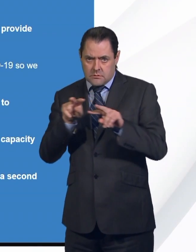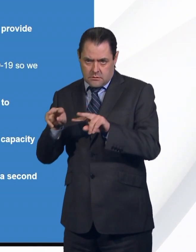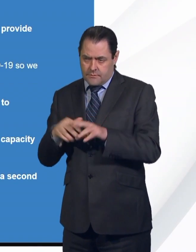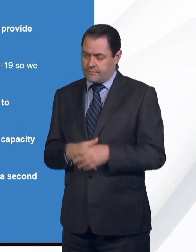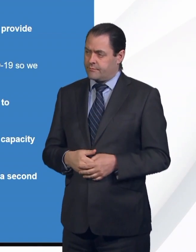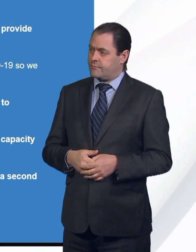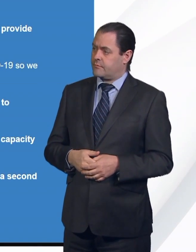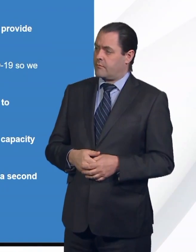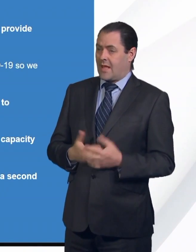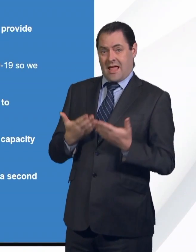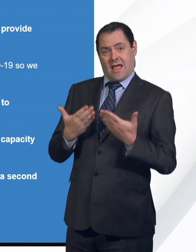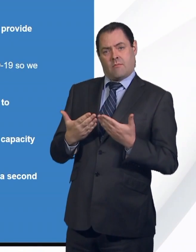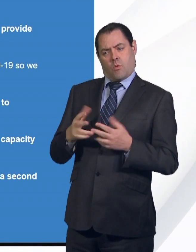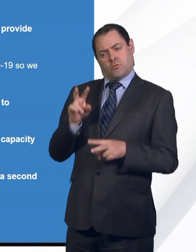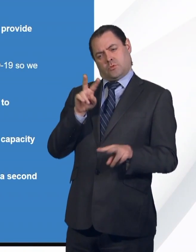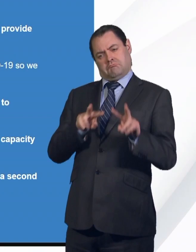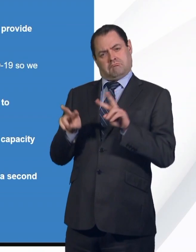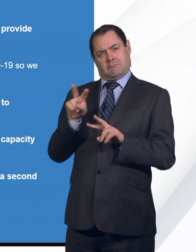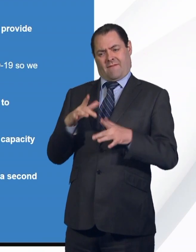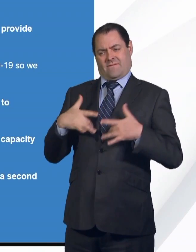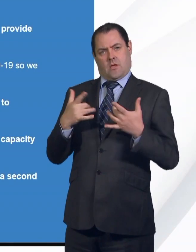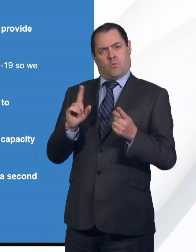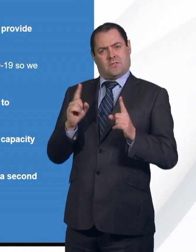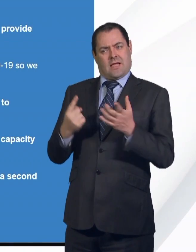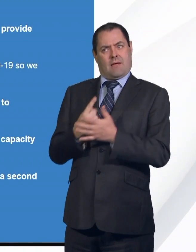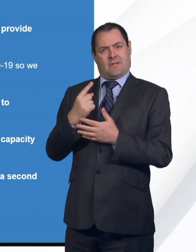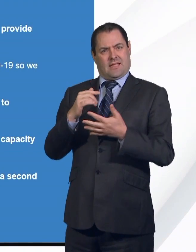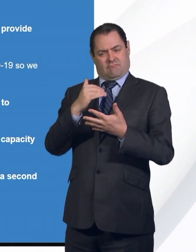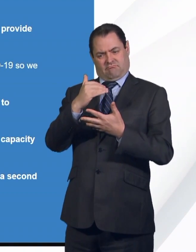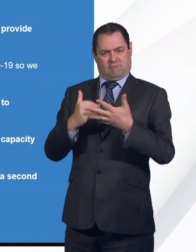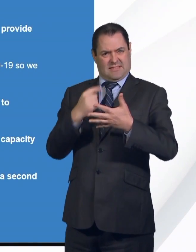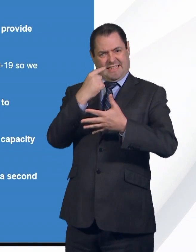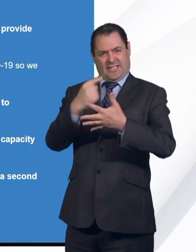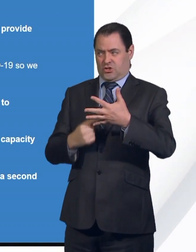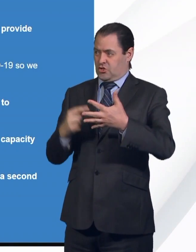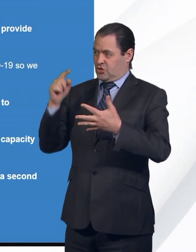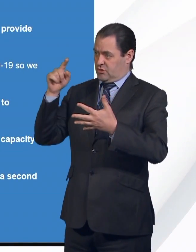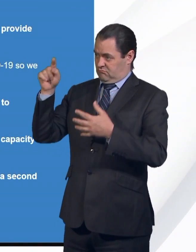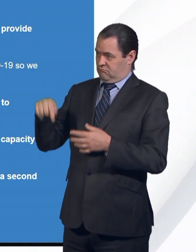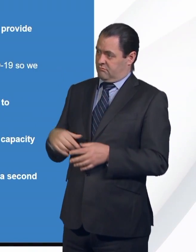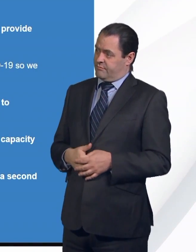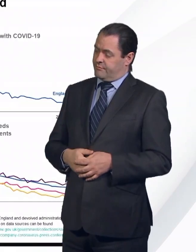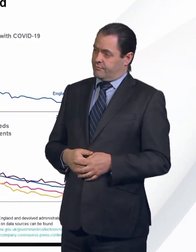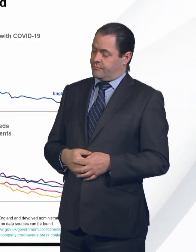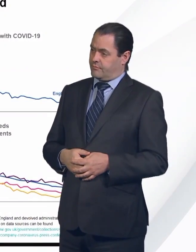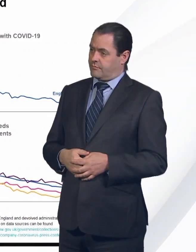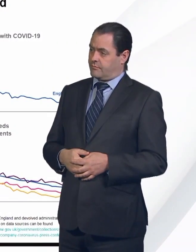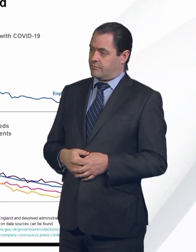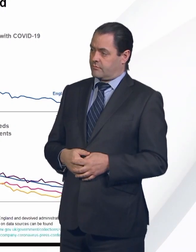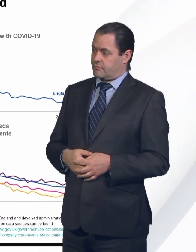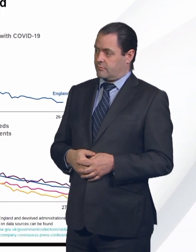you through our latest assessment of progress against each of the 5 tests. Can we have the next slide, please?